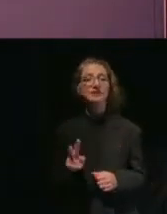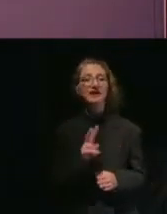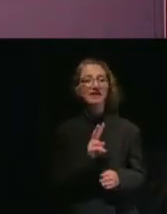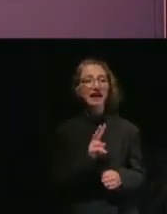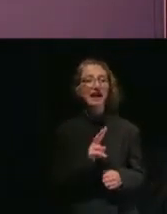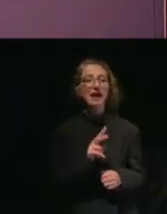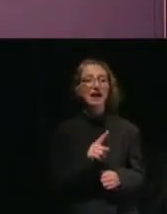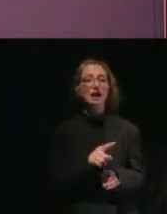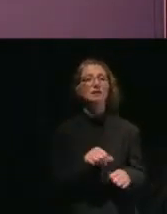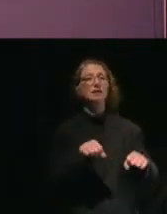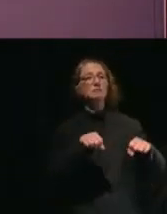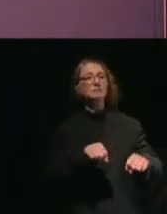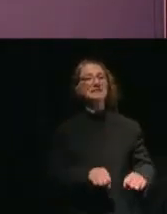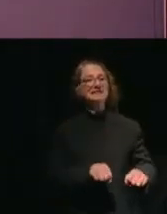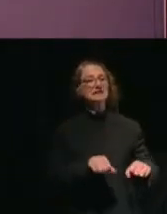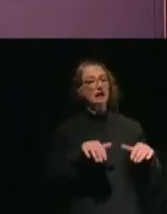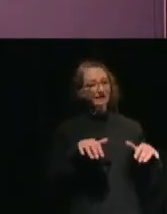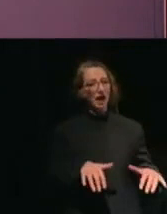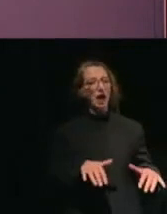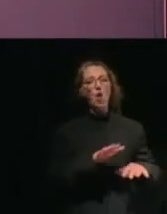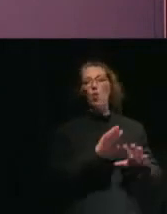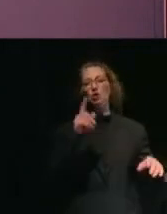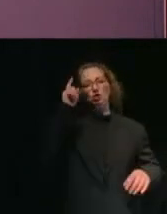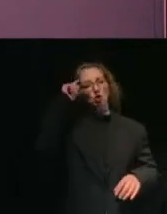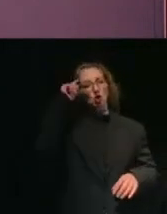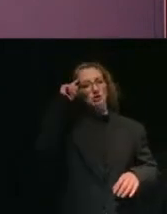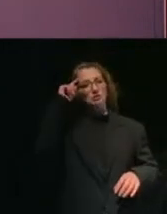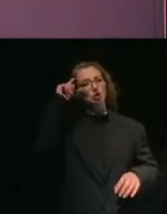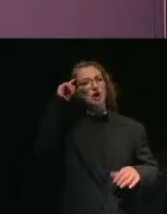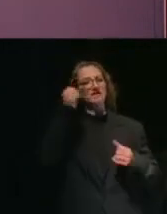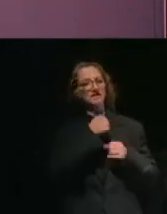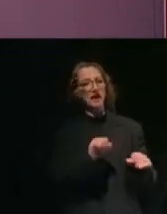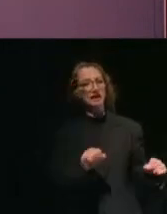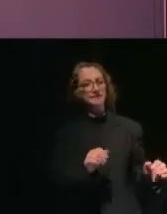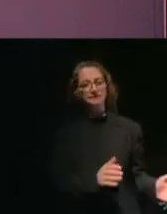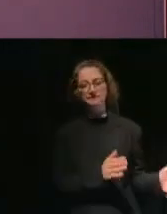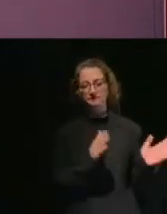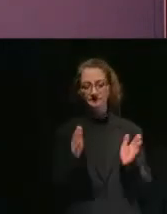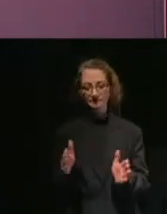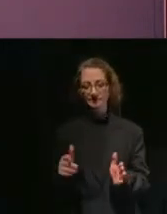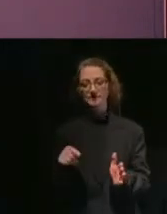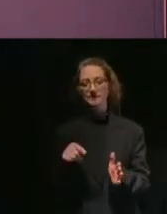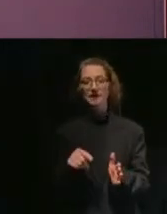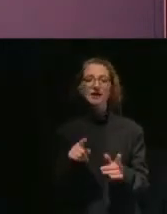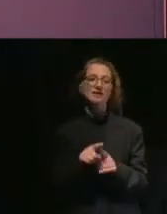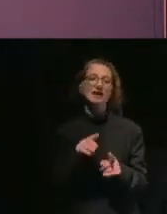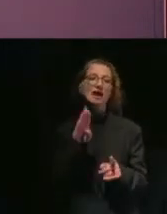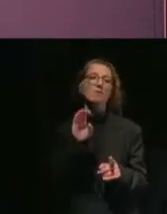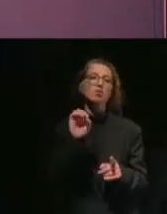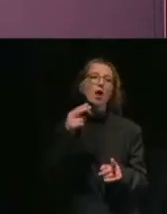A is the type with no worries because